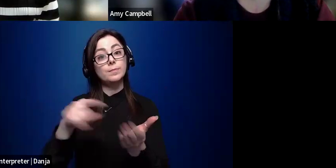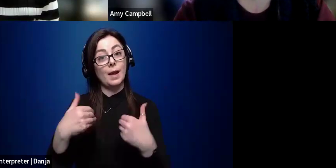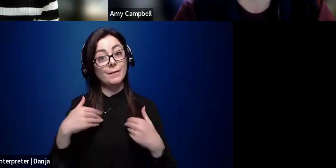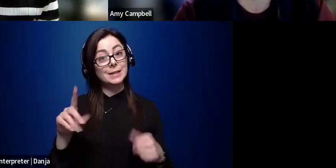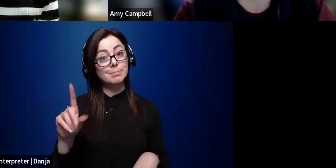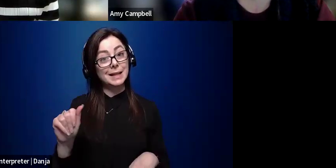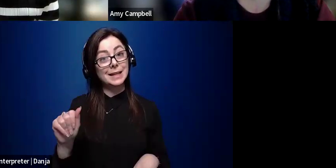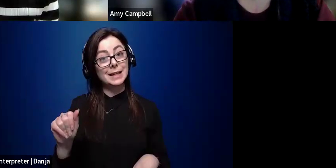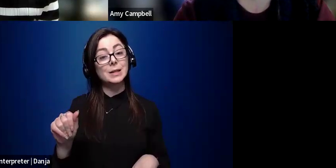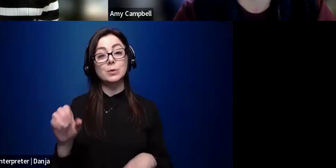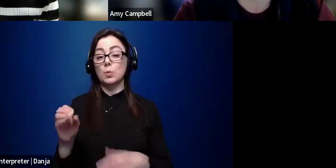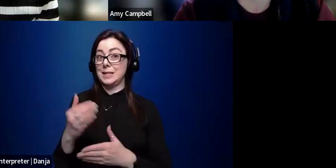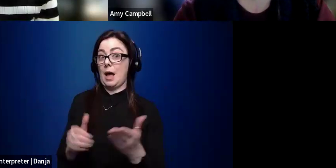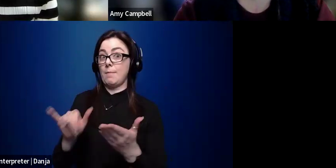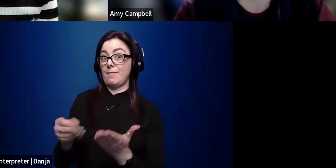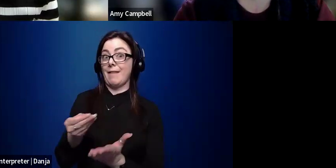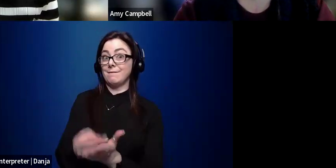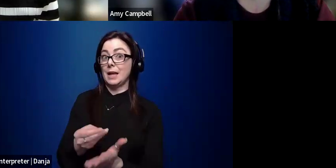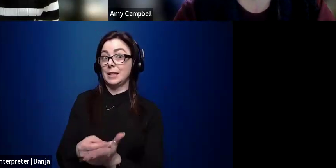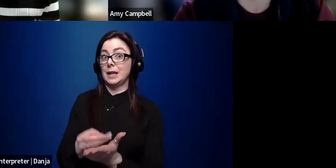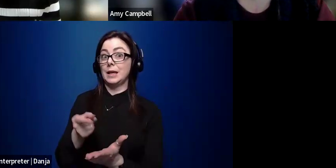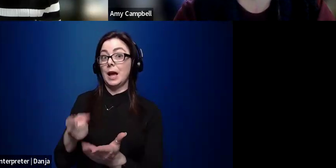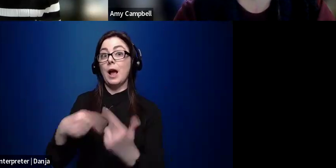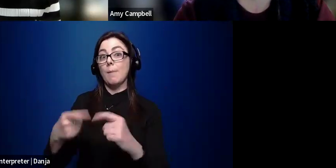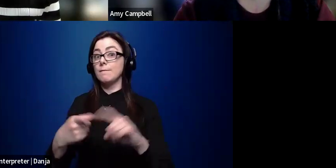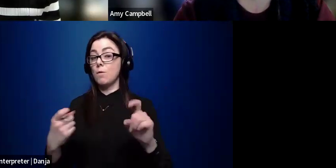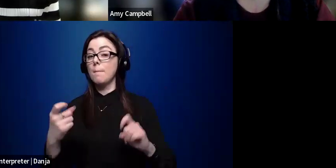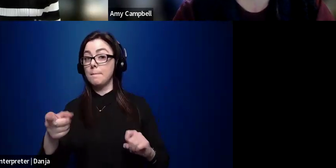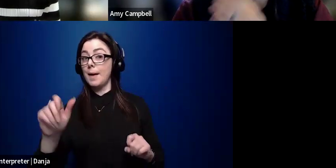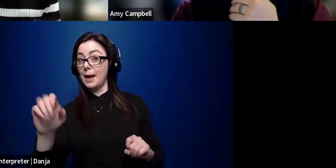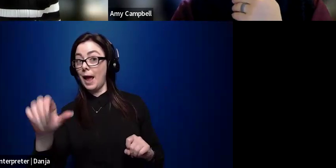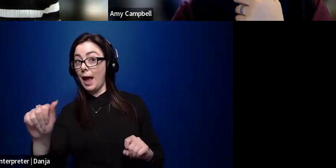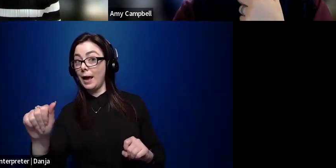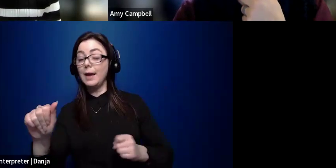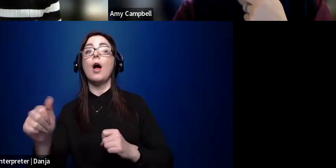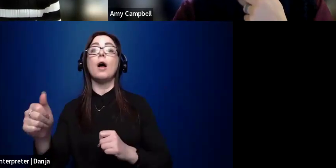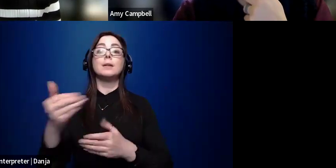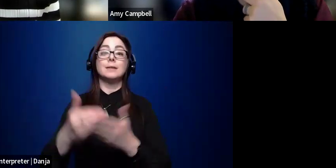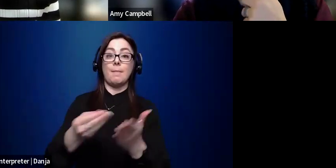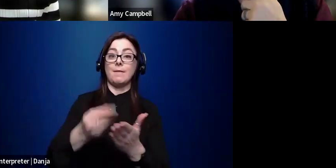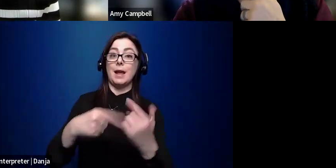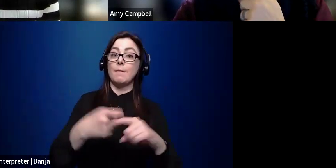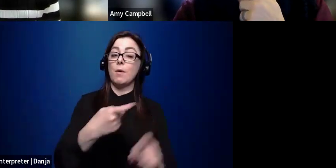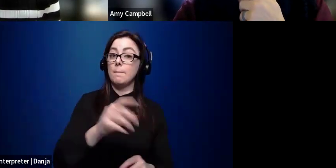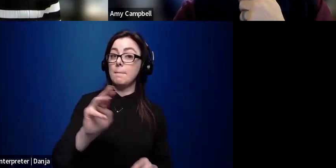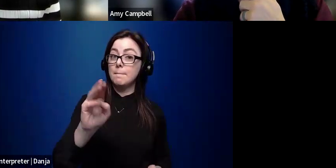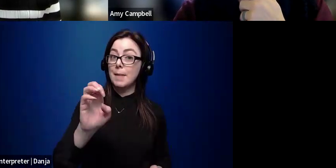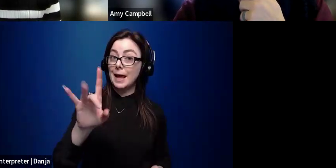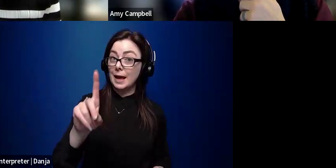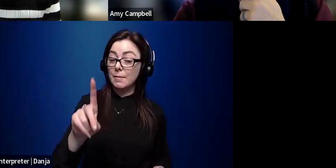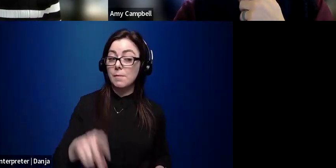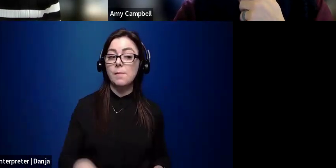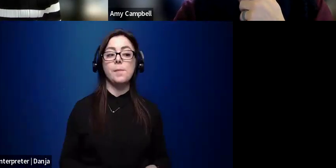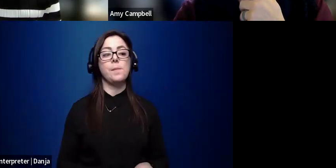And some of that funding comes from the AEAs and some from Medicaid. So back to home and